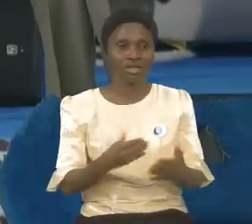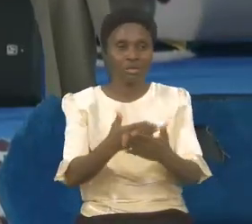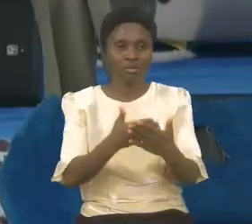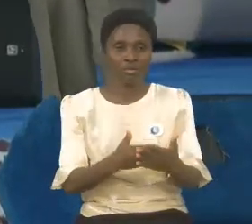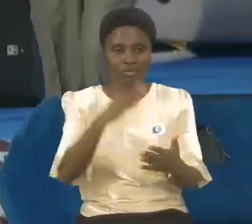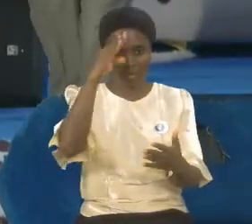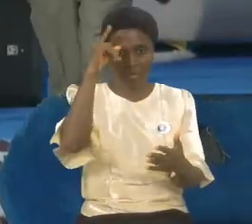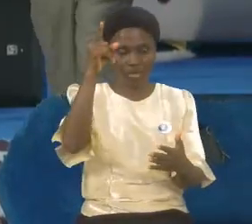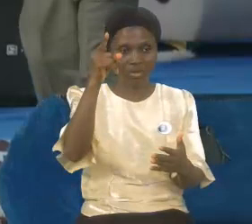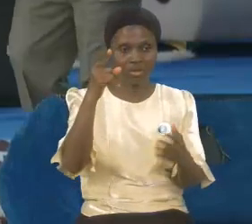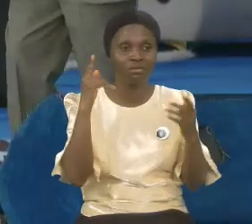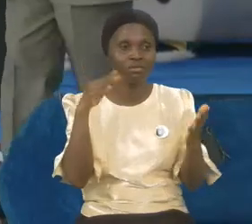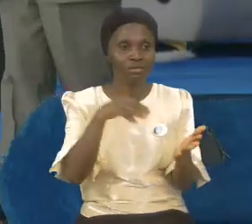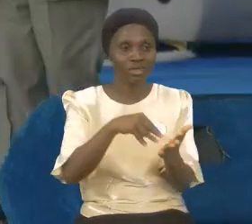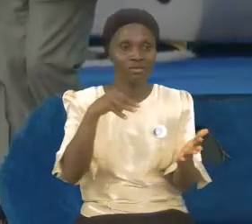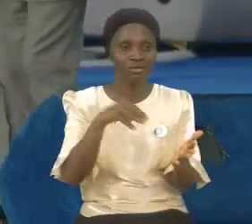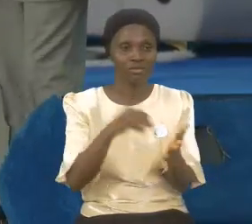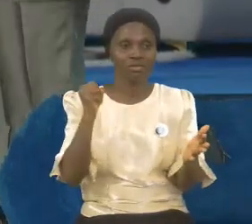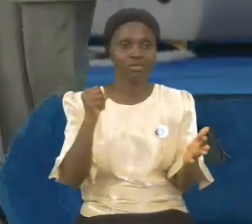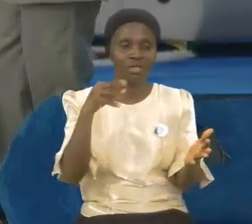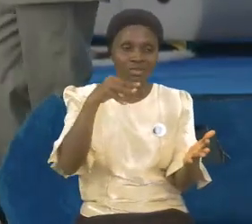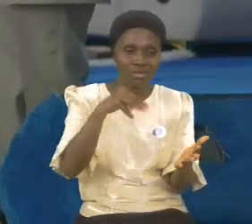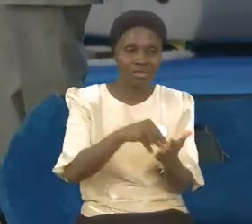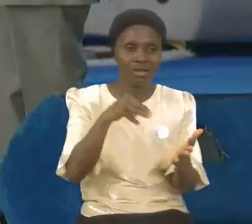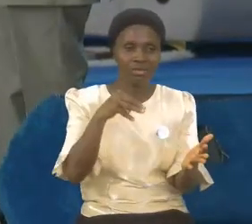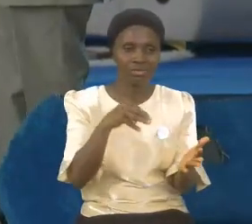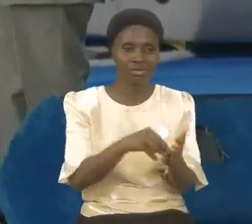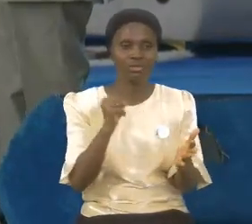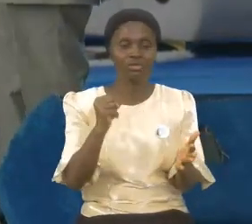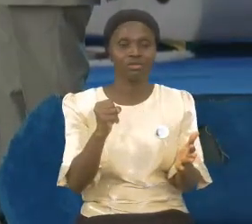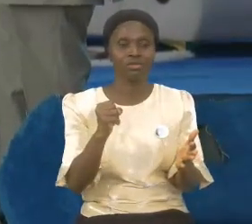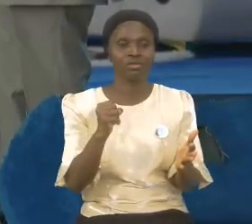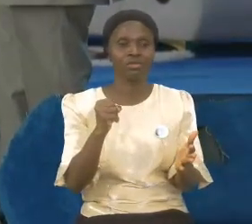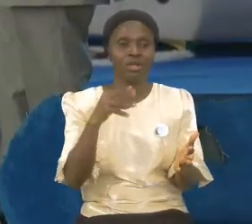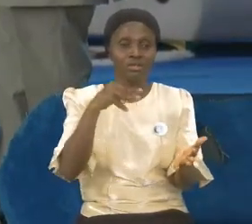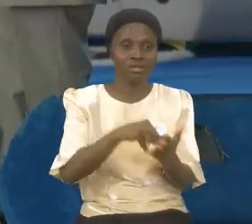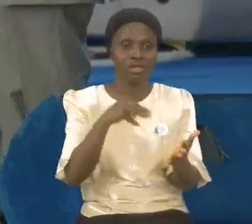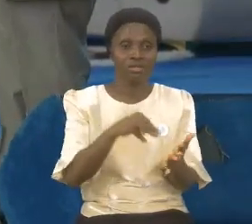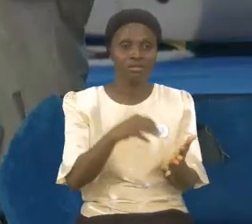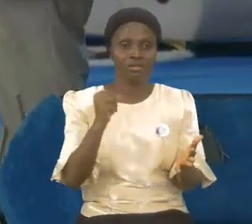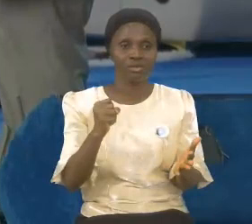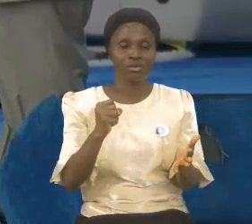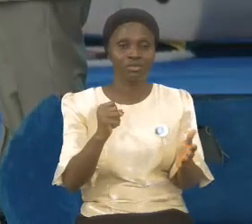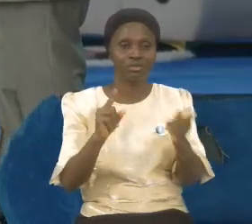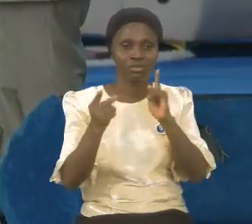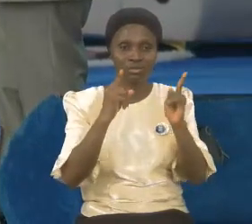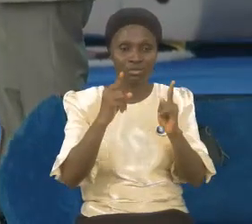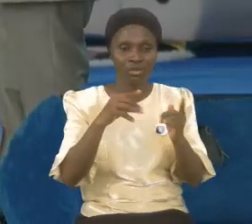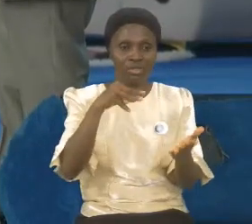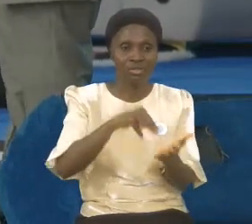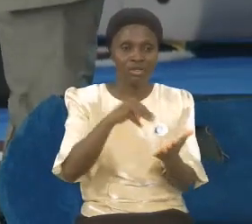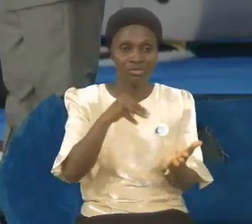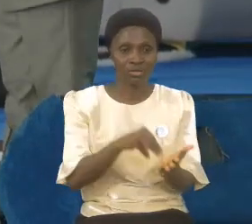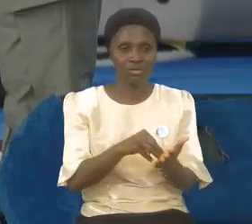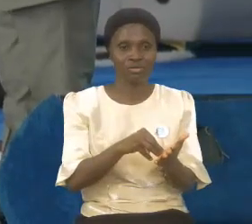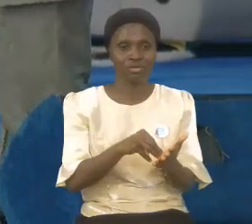thousands, thousands, thousands. He's talking of multiplication. Thousands multiplied by thousands